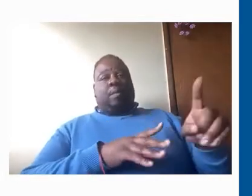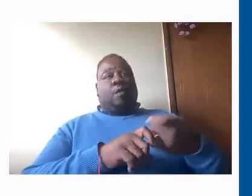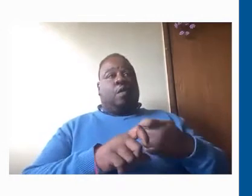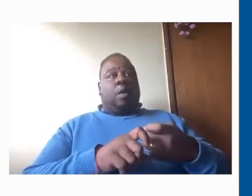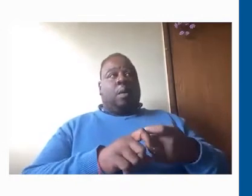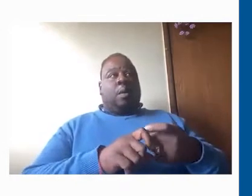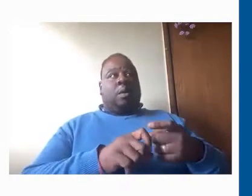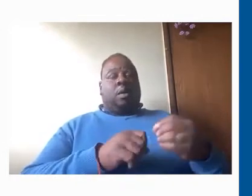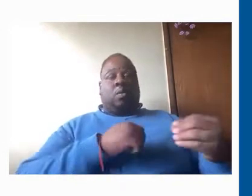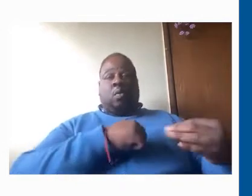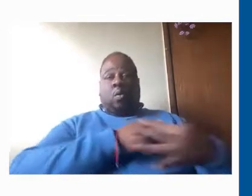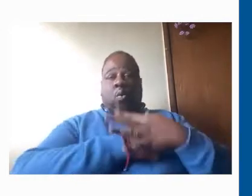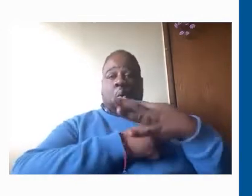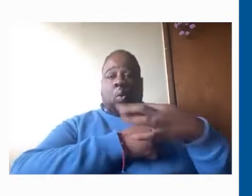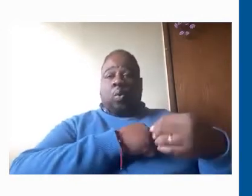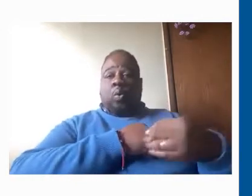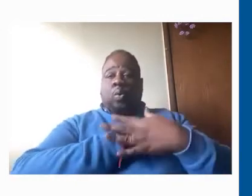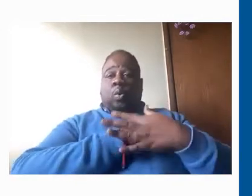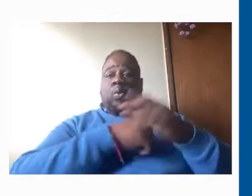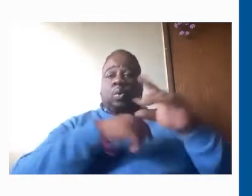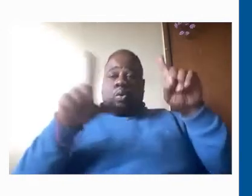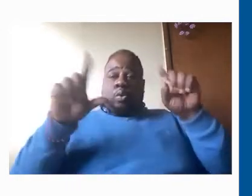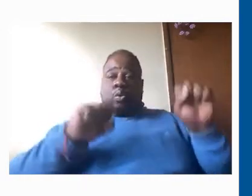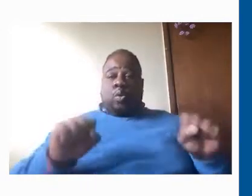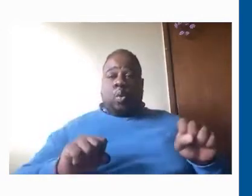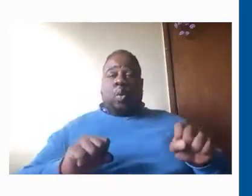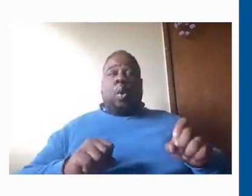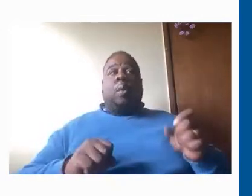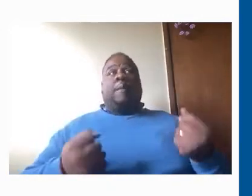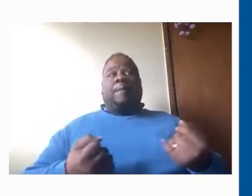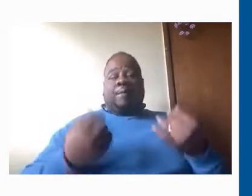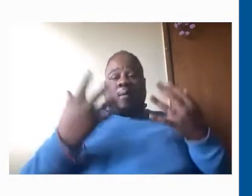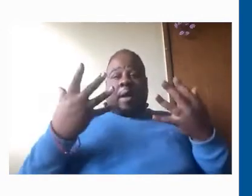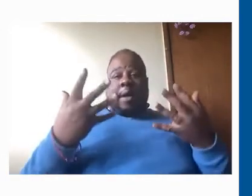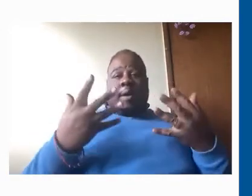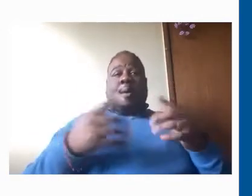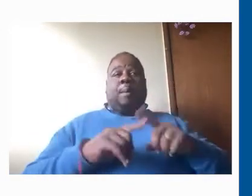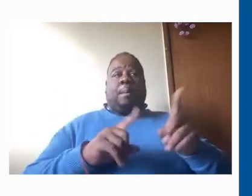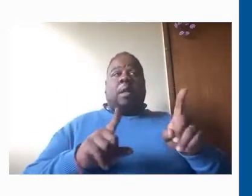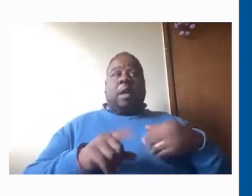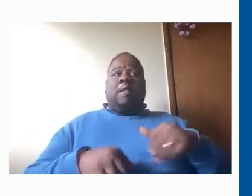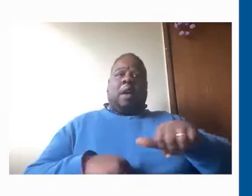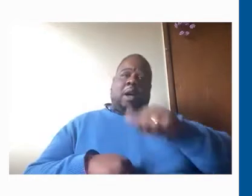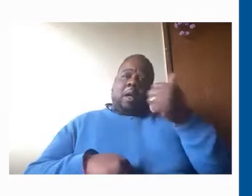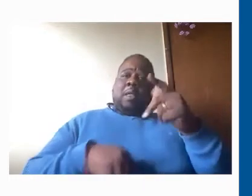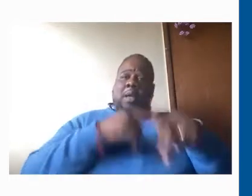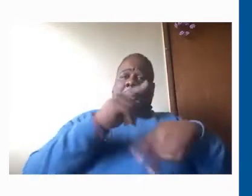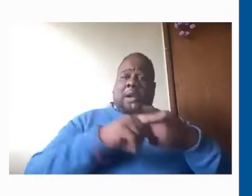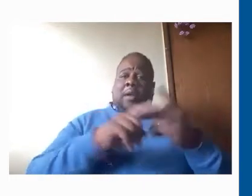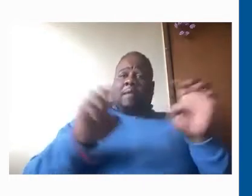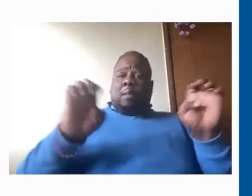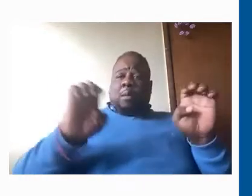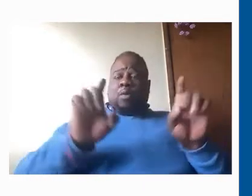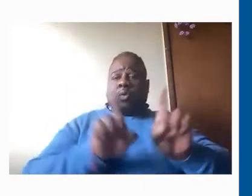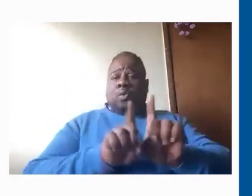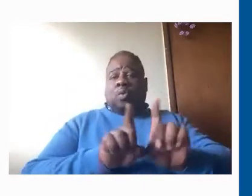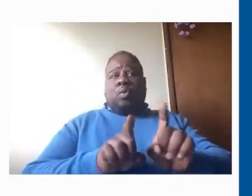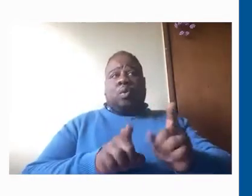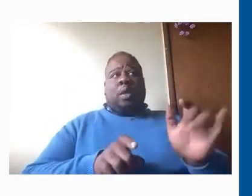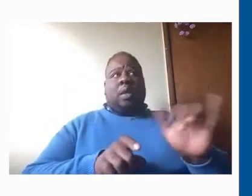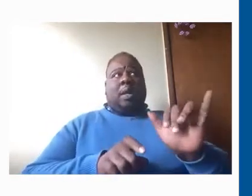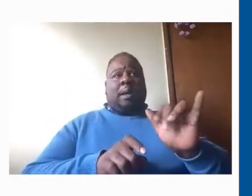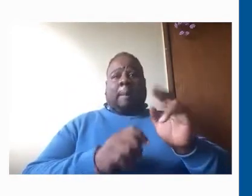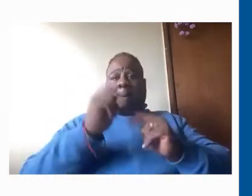Those are like the main ones that you would need to evacuate. But, other emergencies can happen, like building